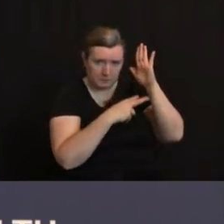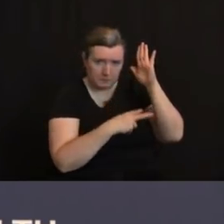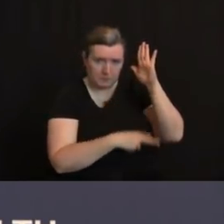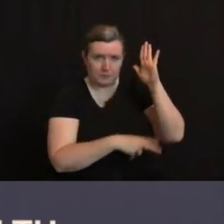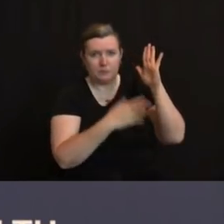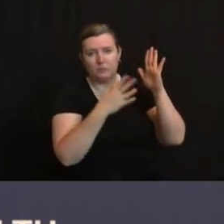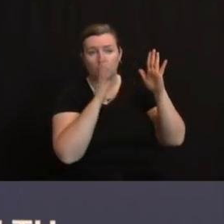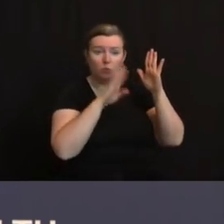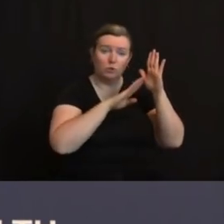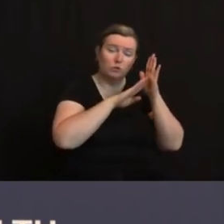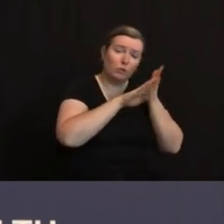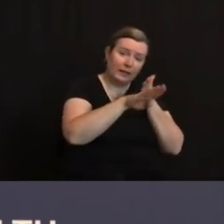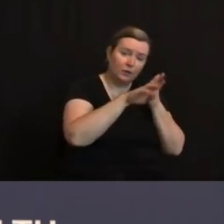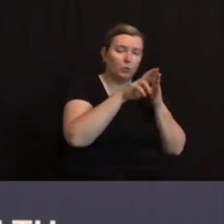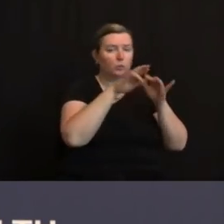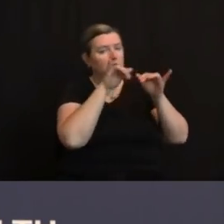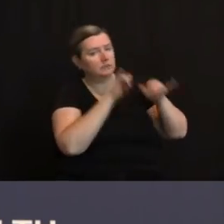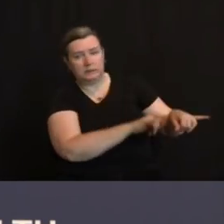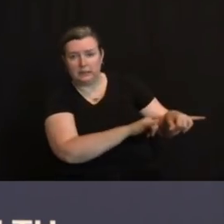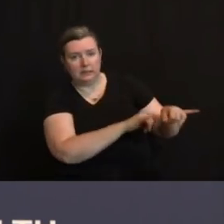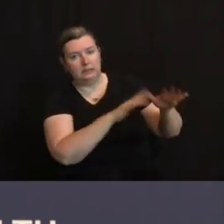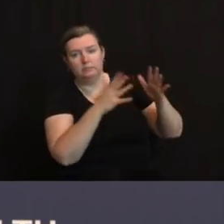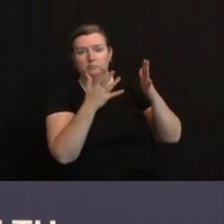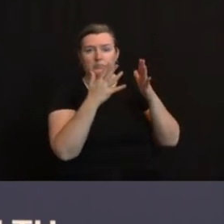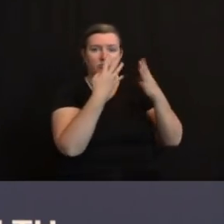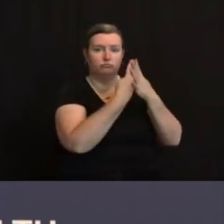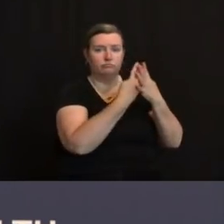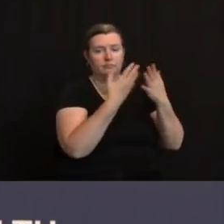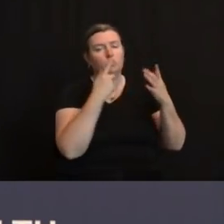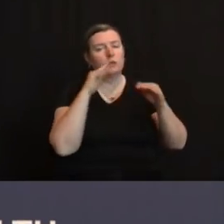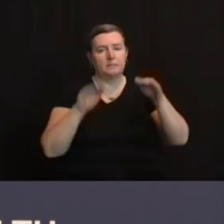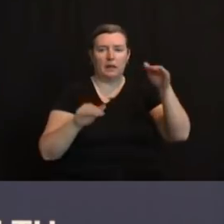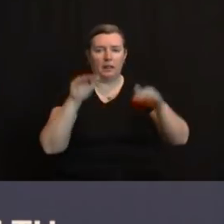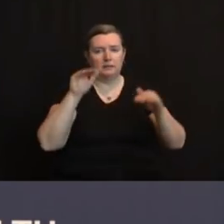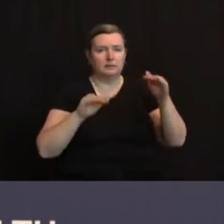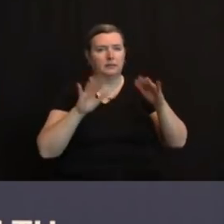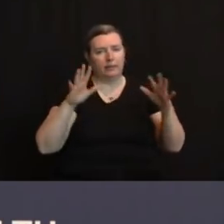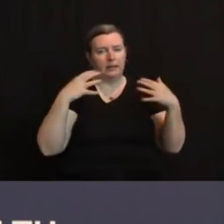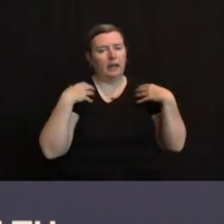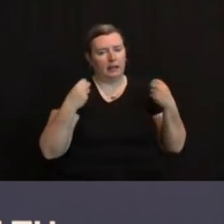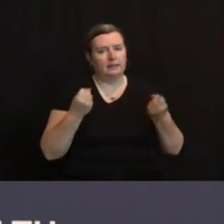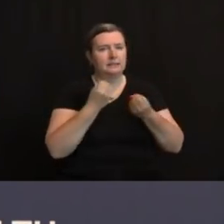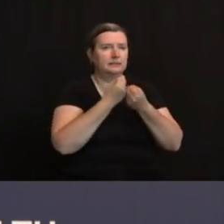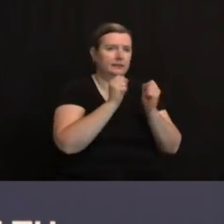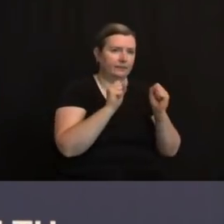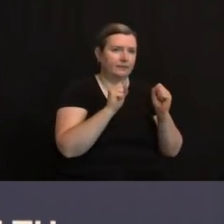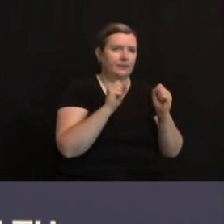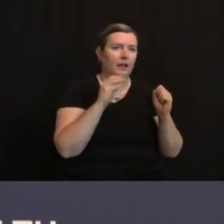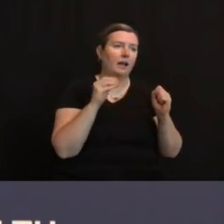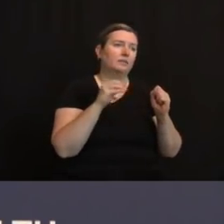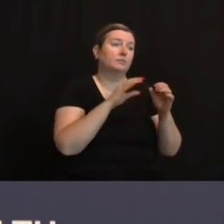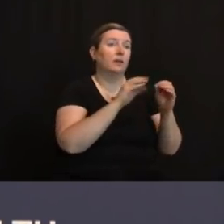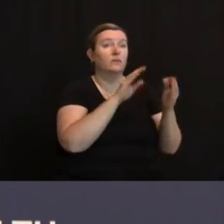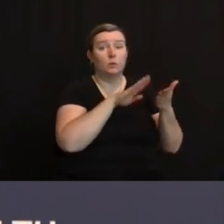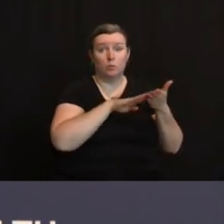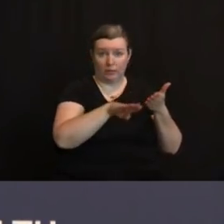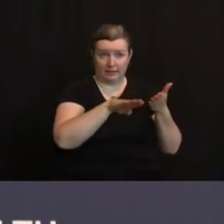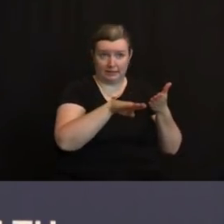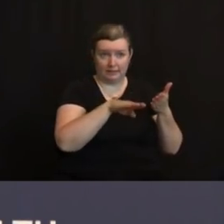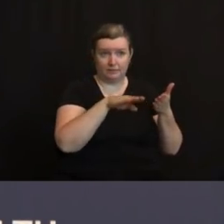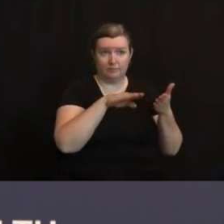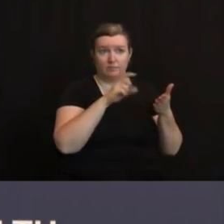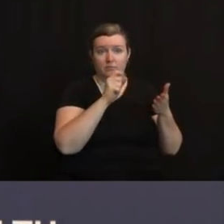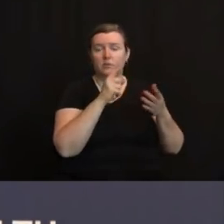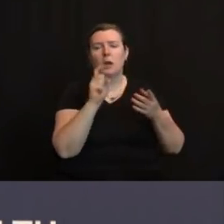say, that properly balance both inmates' health with public safety. But I have to say, when